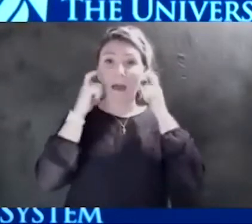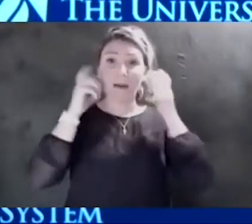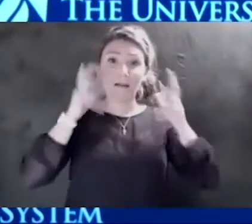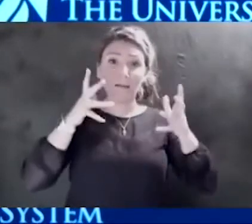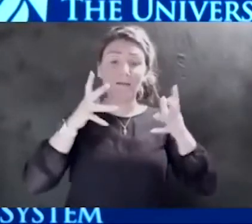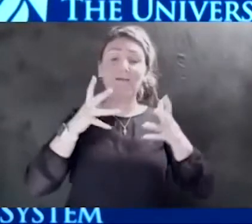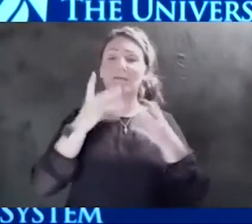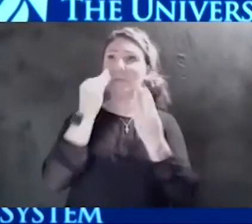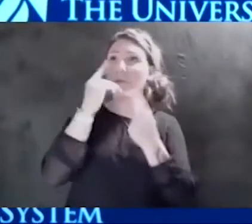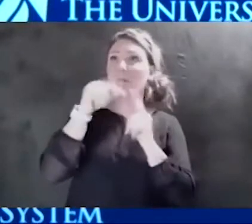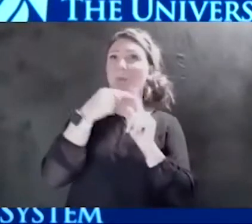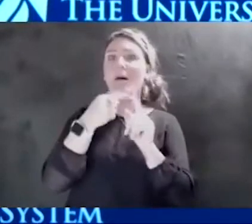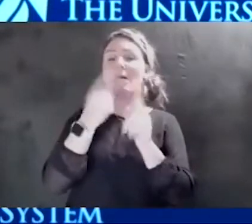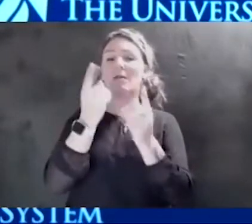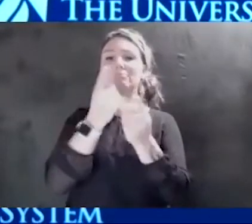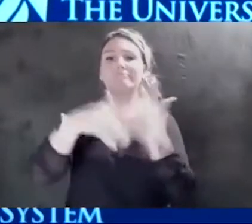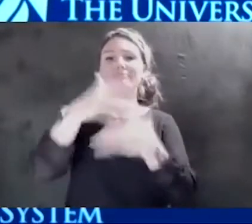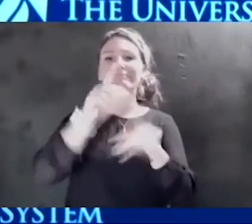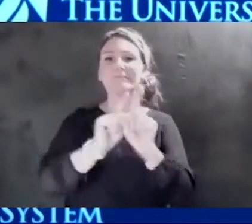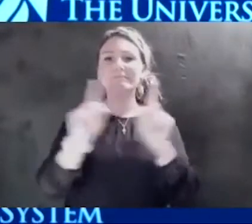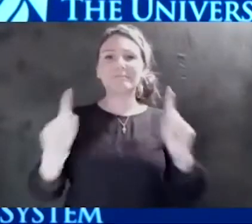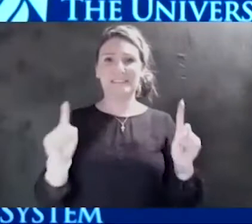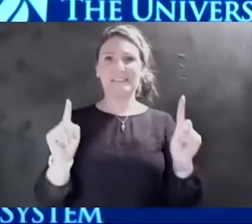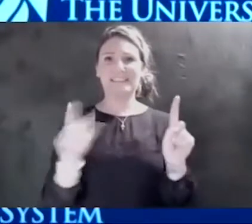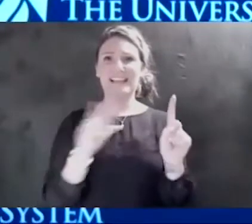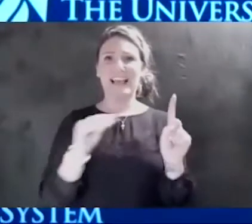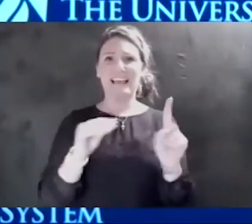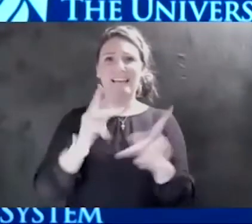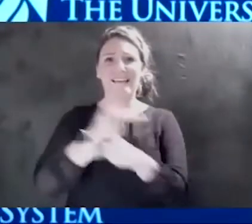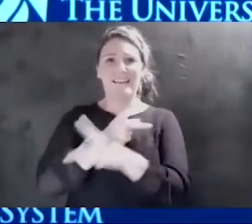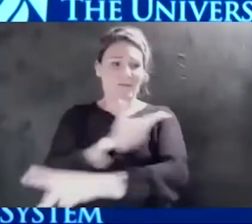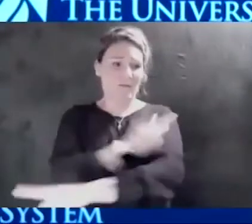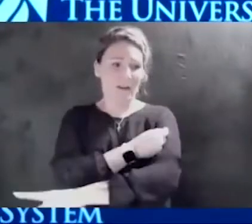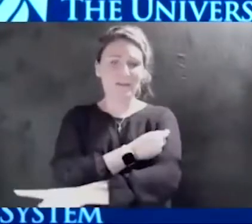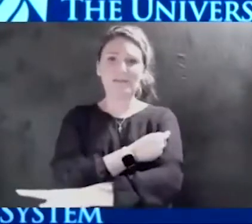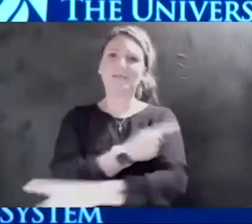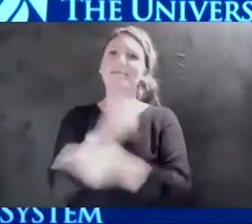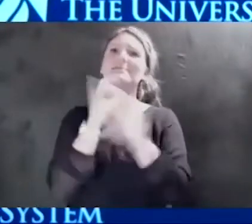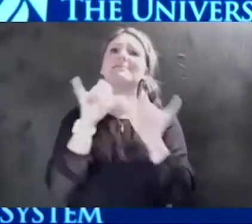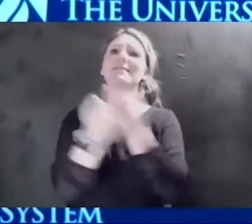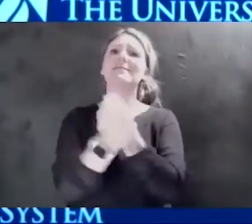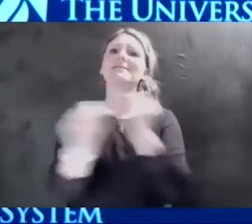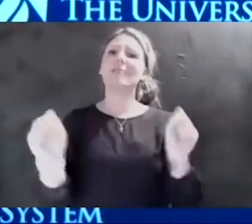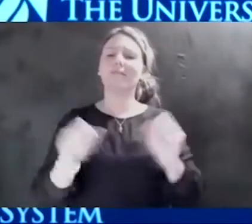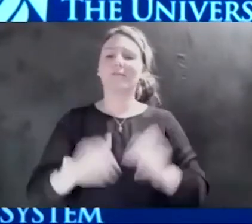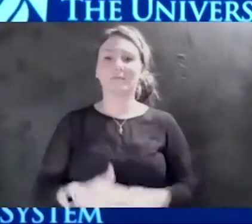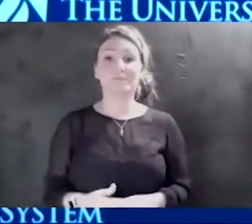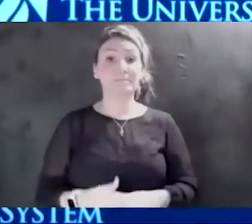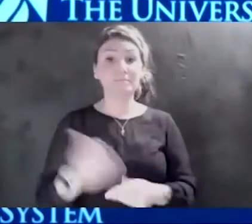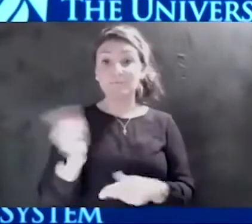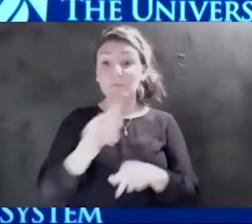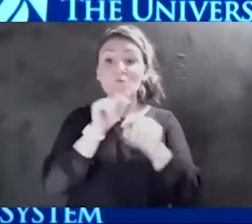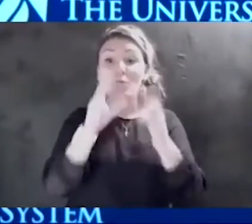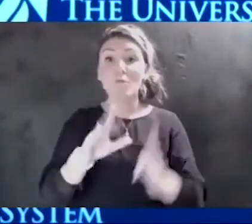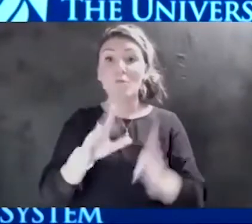yourself vaccinated, stay safe. All right, let's see if there are any reporter questions out on the line today.